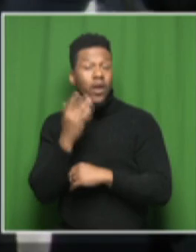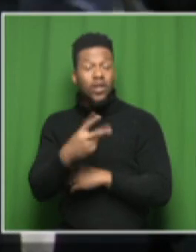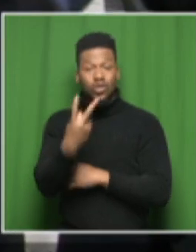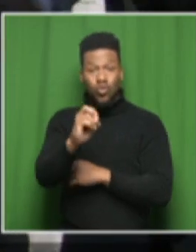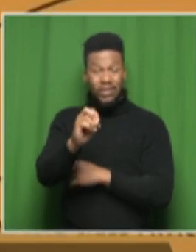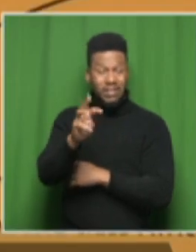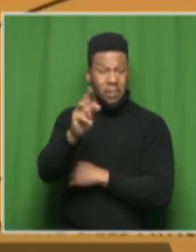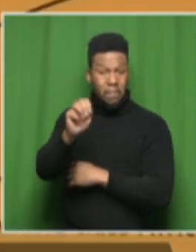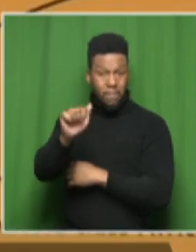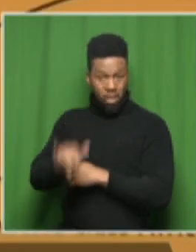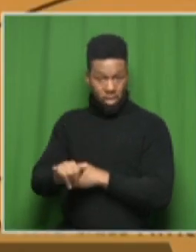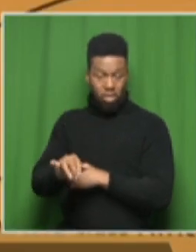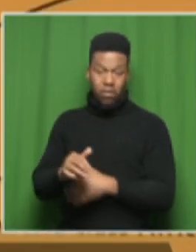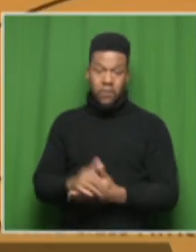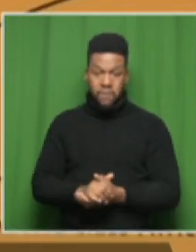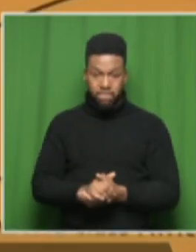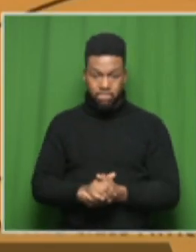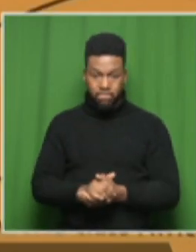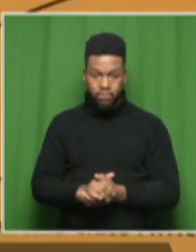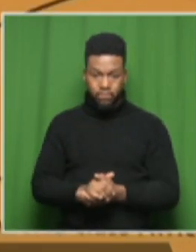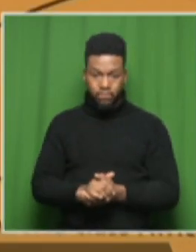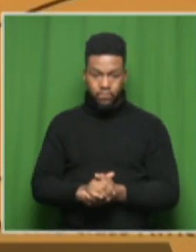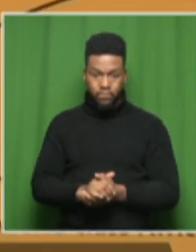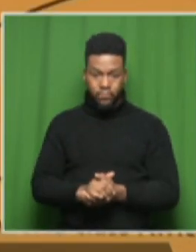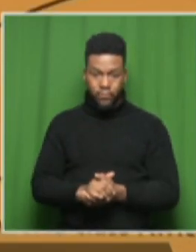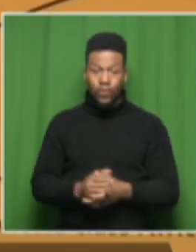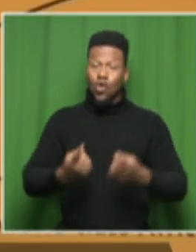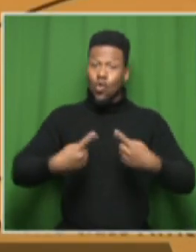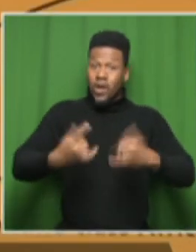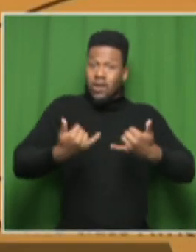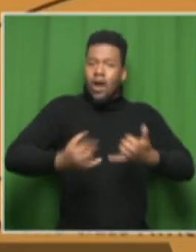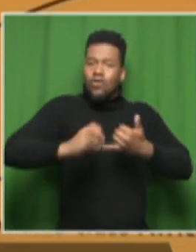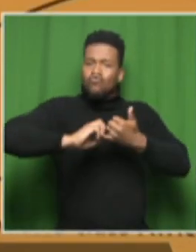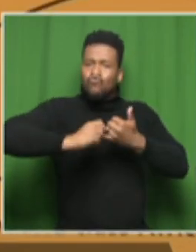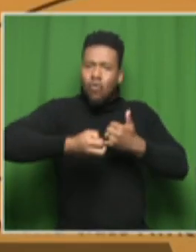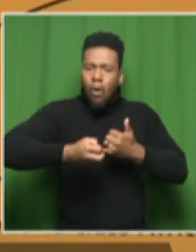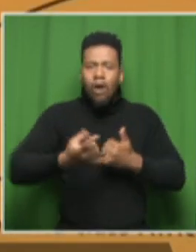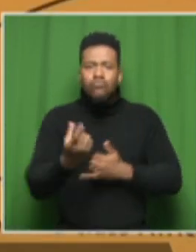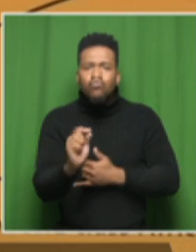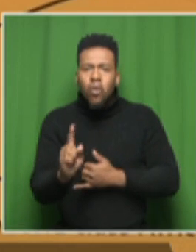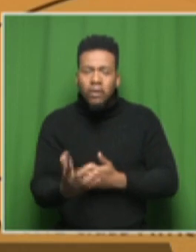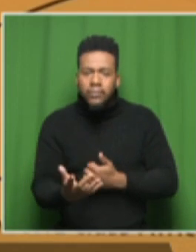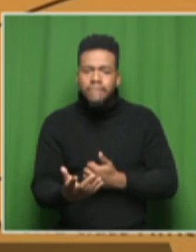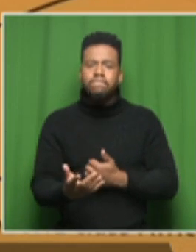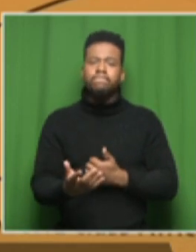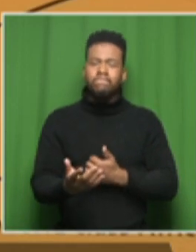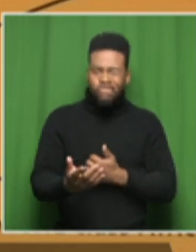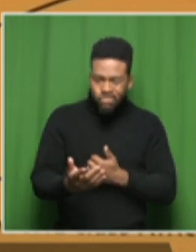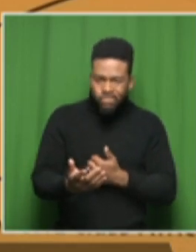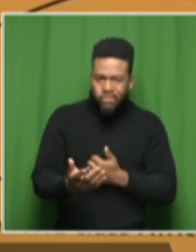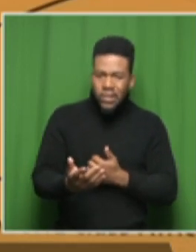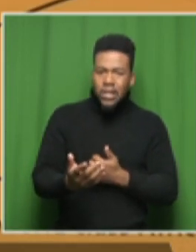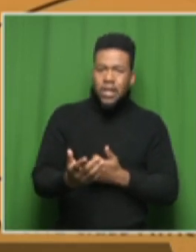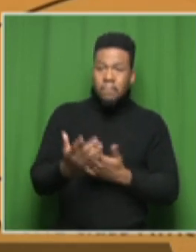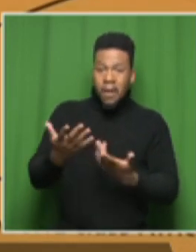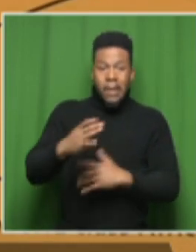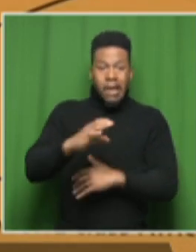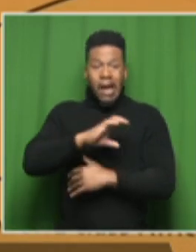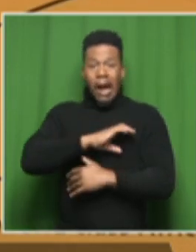May. We have to, at this moment, try to make sure that we get